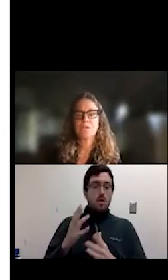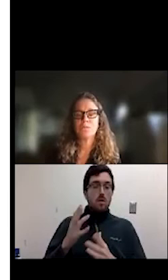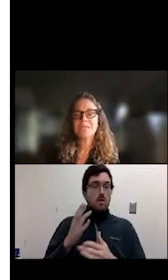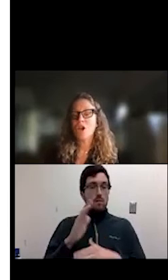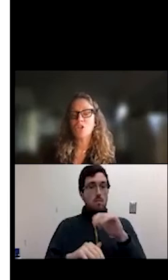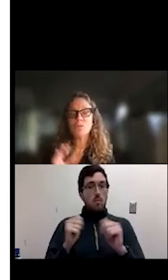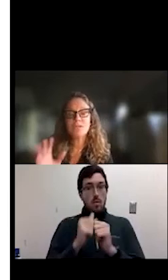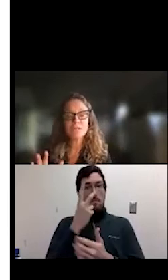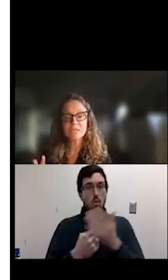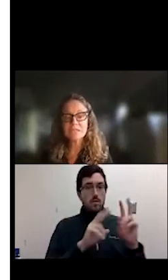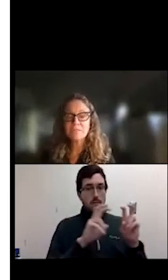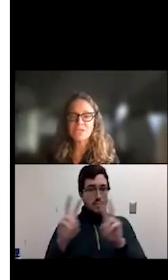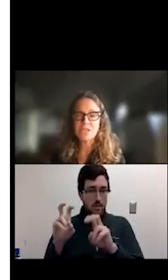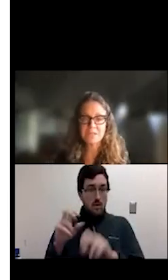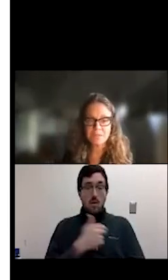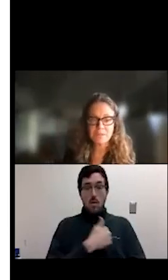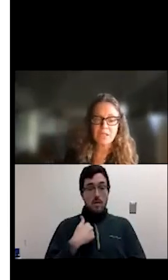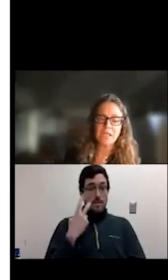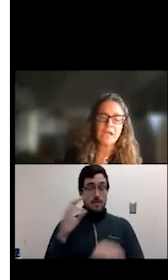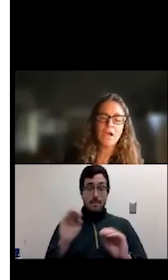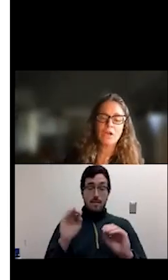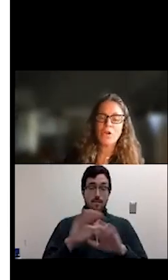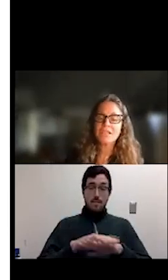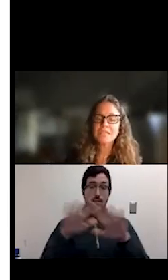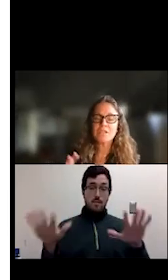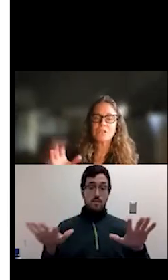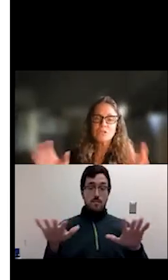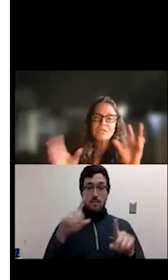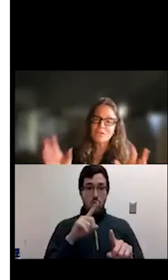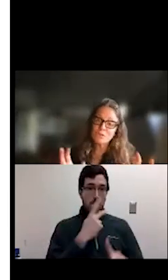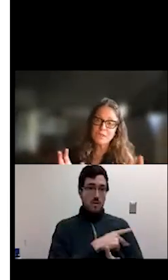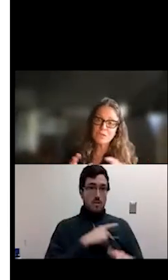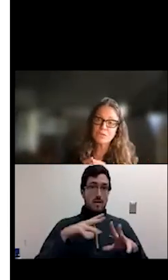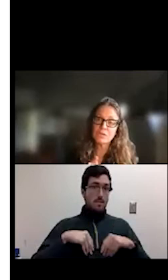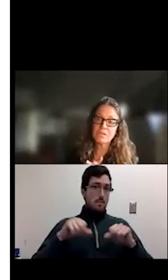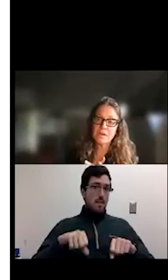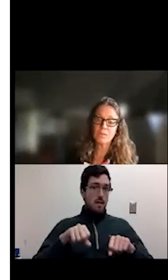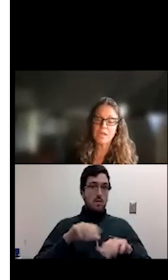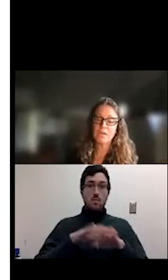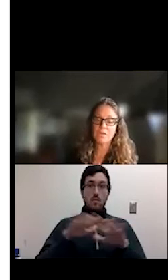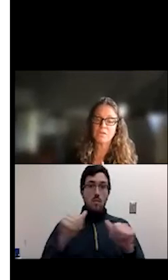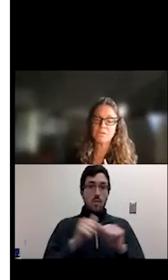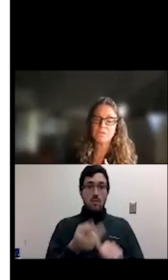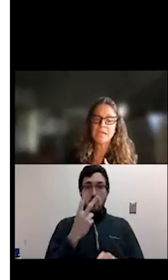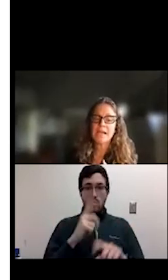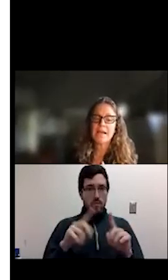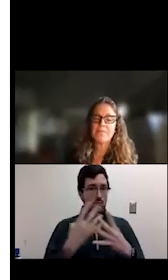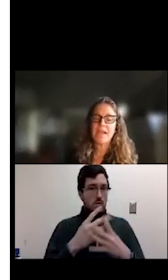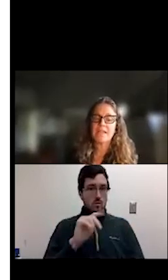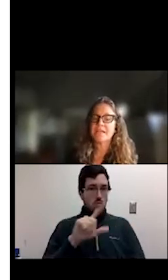topics. So we saw no differences in patient acceptability across the two different screening tools that we